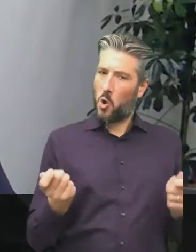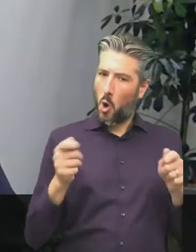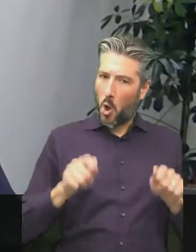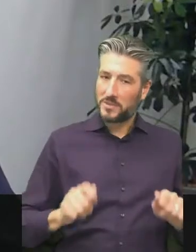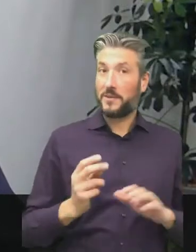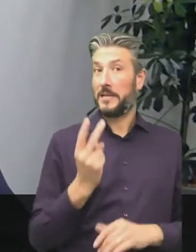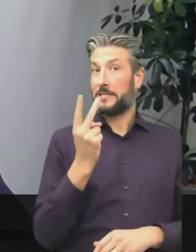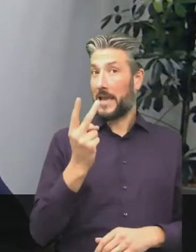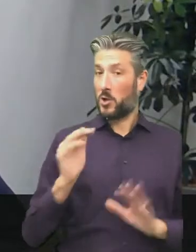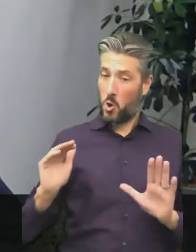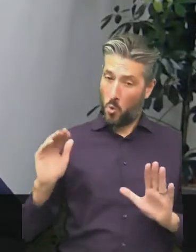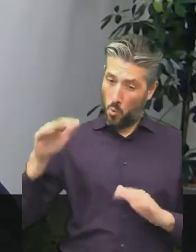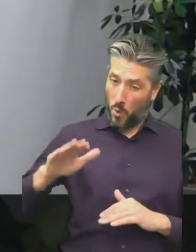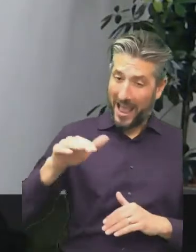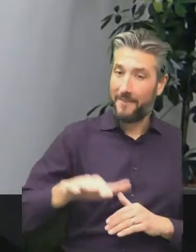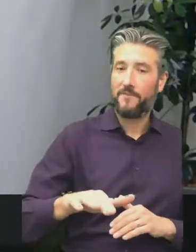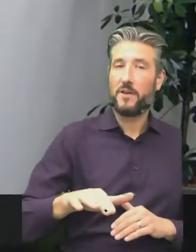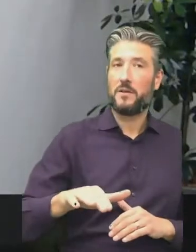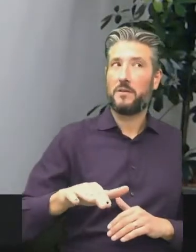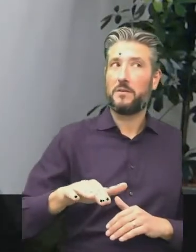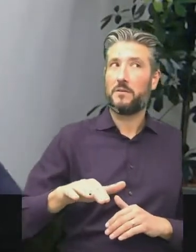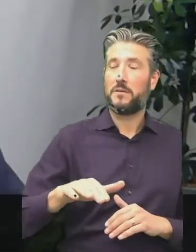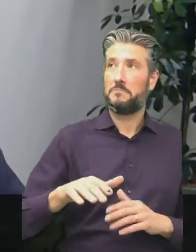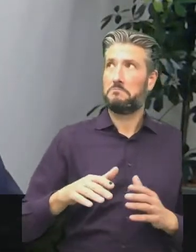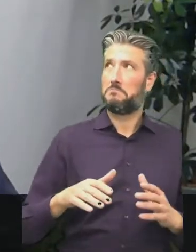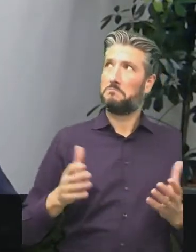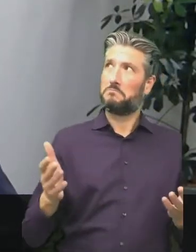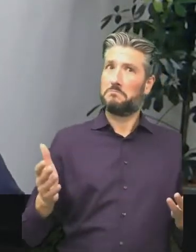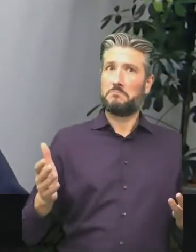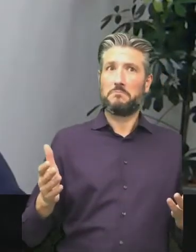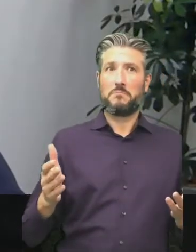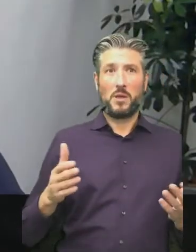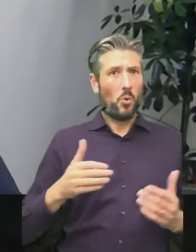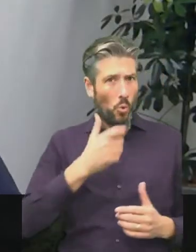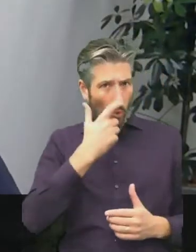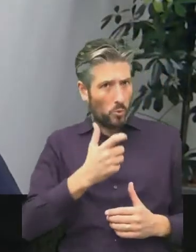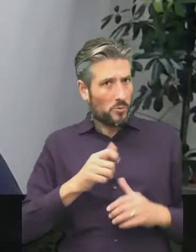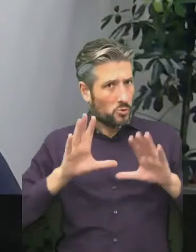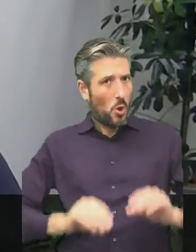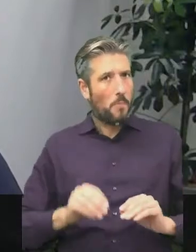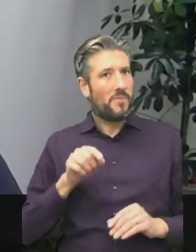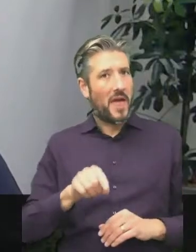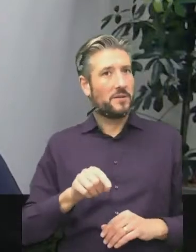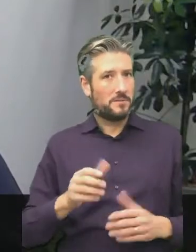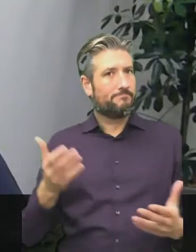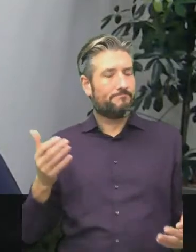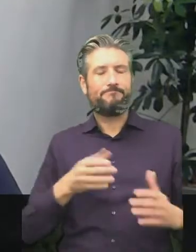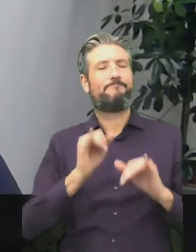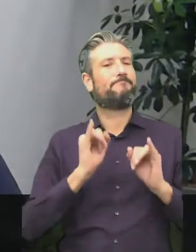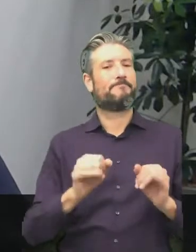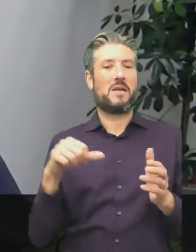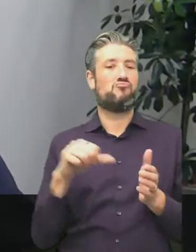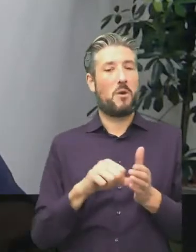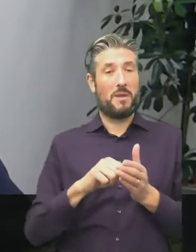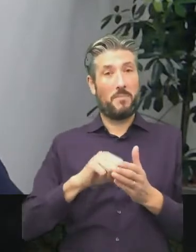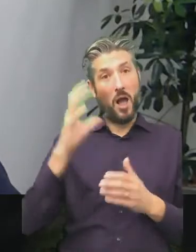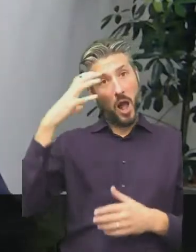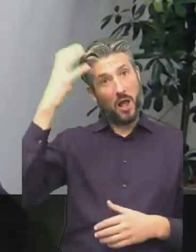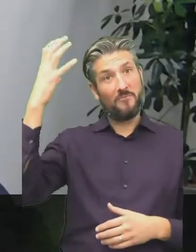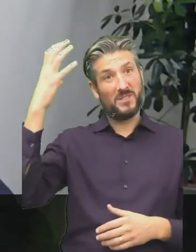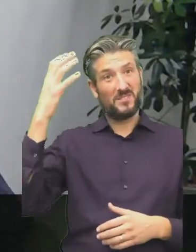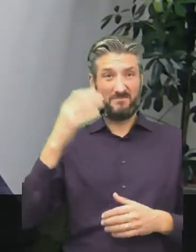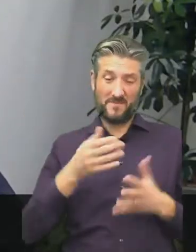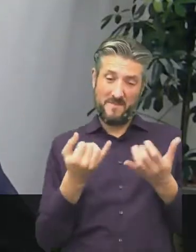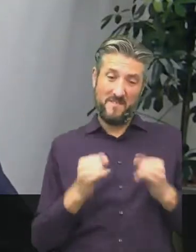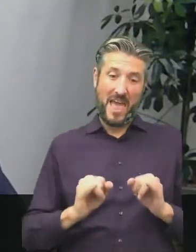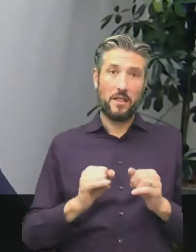inevitable. One of the reasons why we are where we are is because of the government's failure to get a grip with the test, trace, isolate support system.